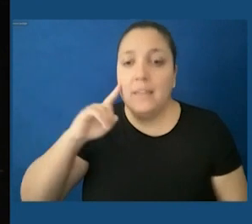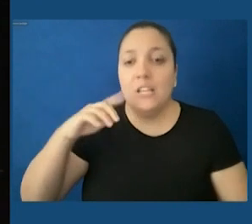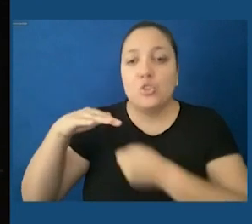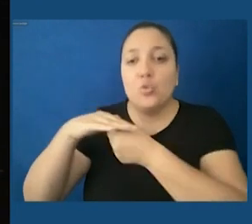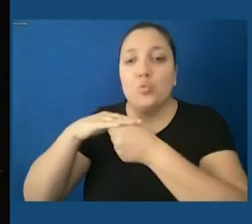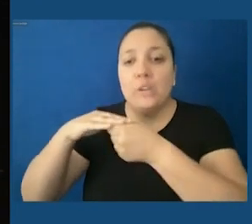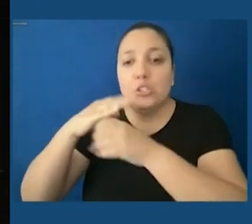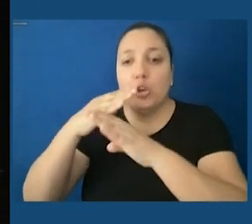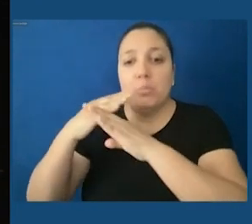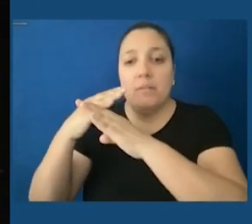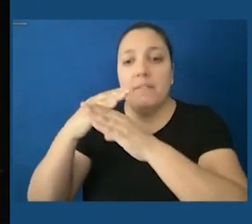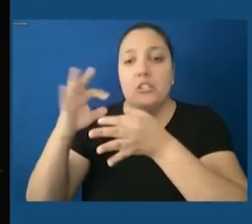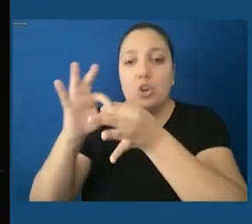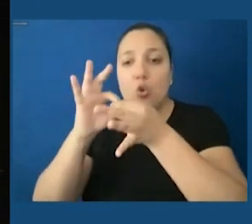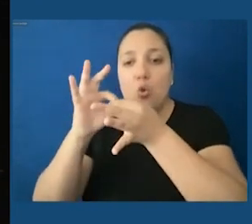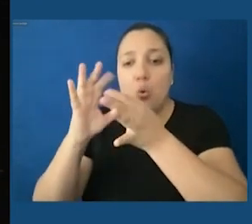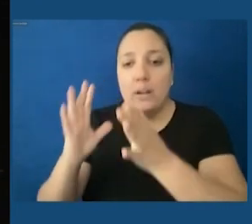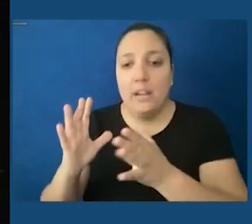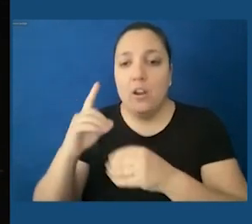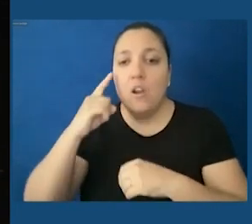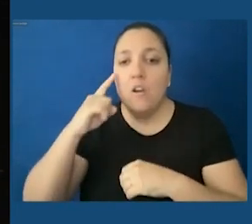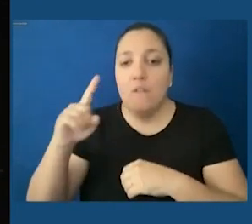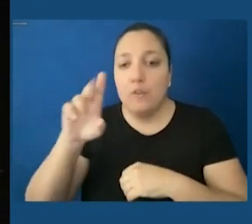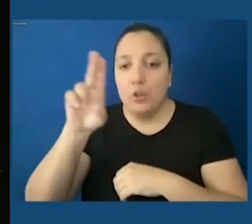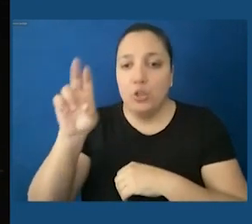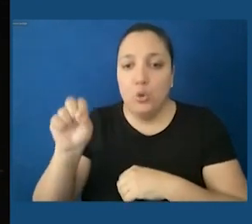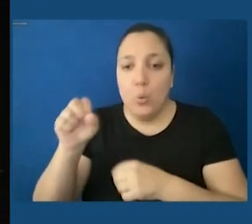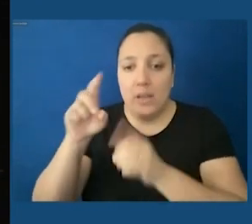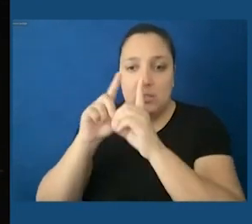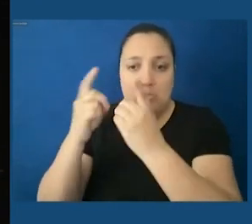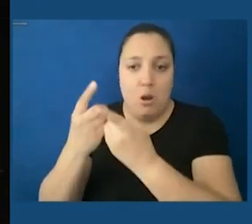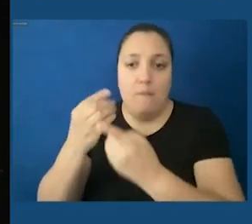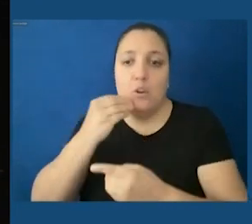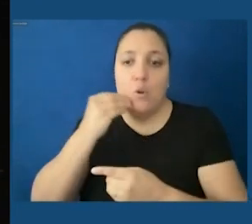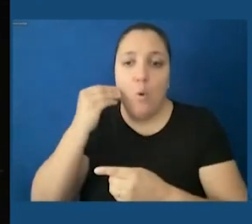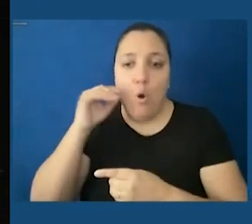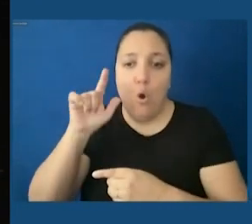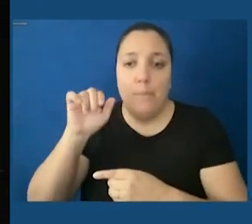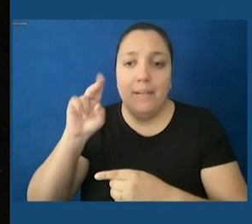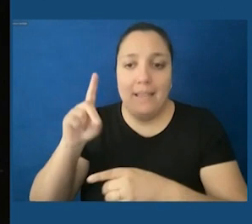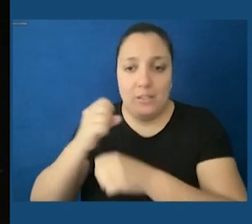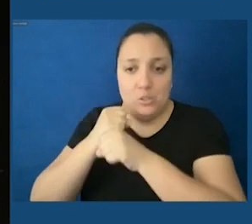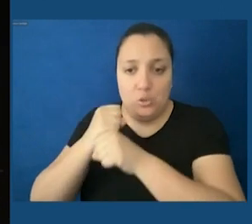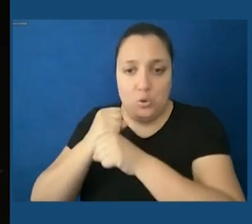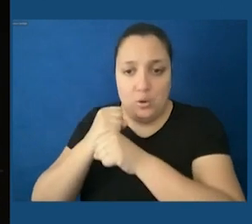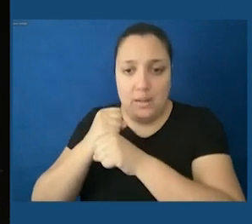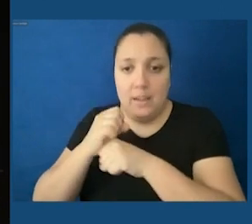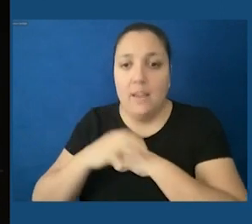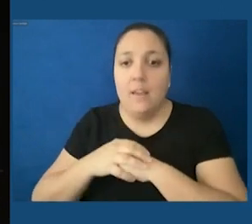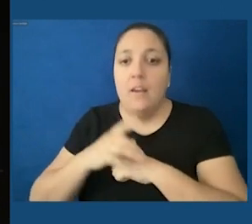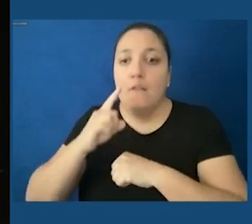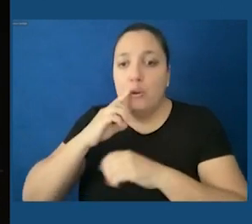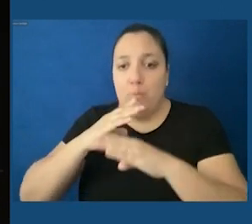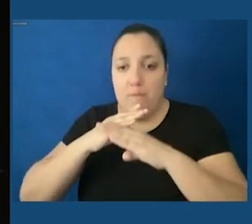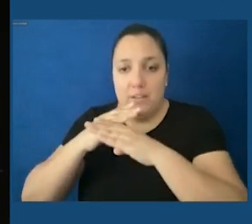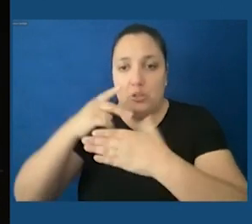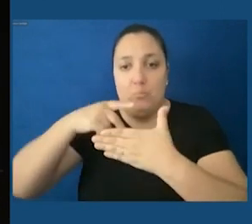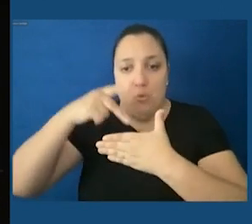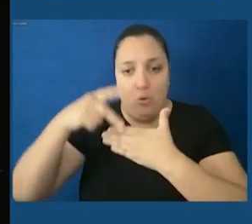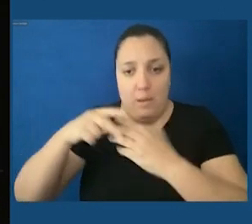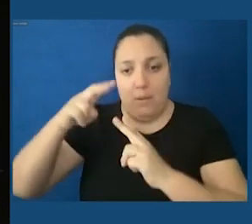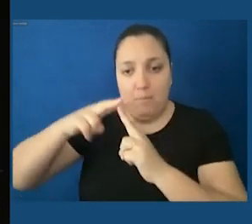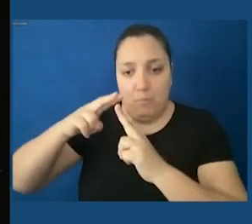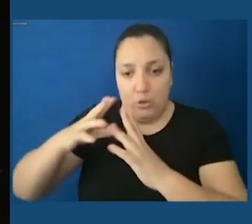Prevention Coordinator at the U.S. Department of Homeland Security Center for Prevention Programs and Partnerships.